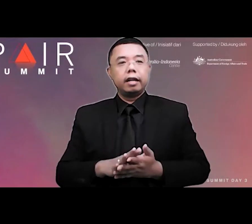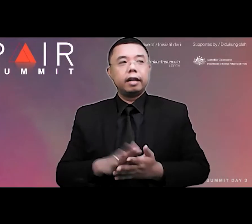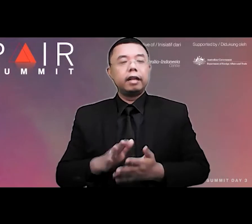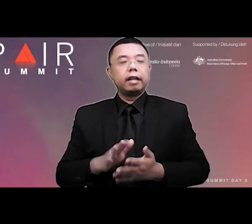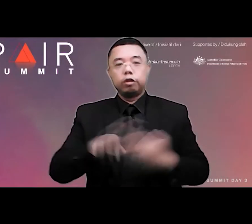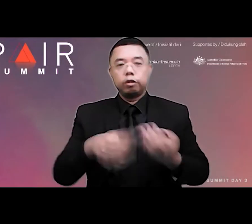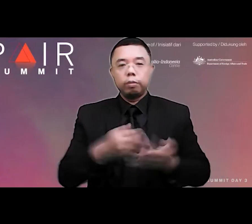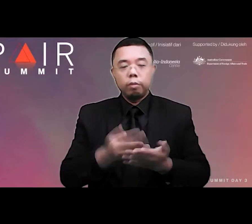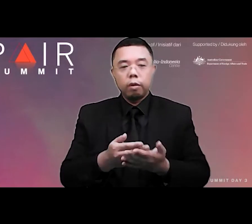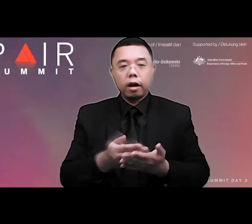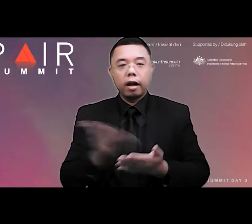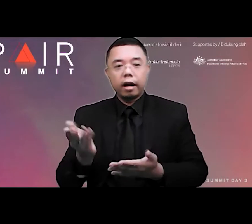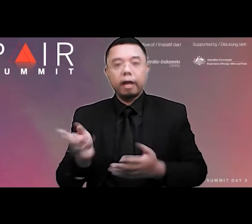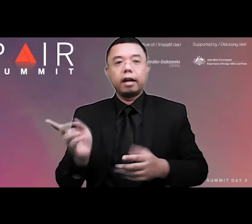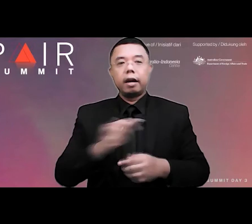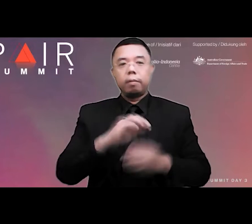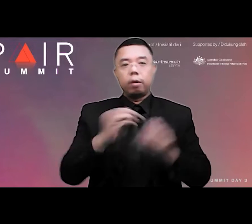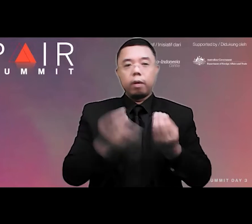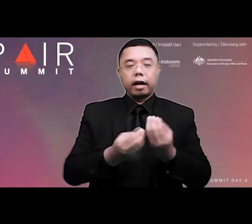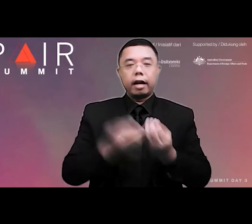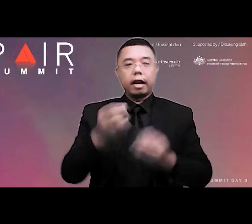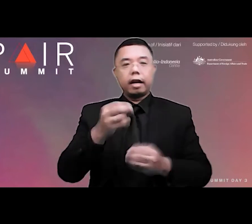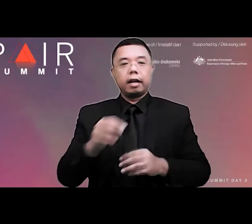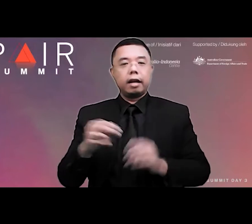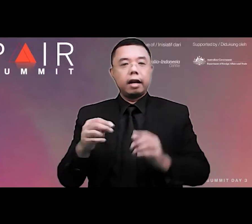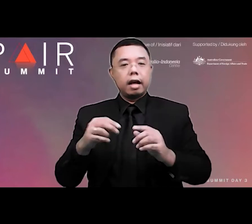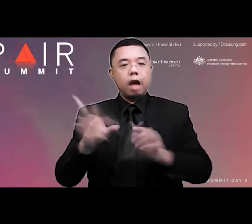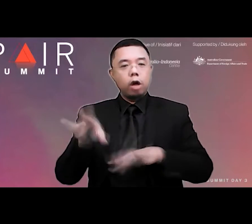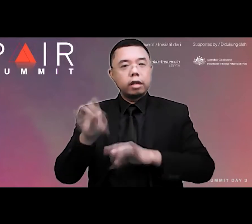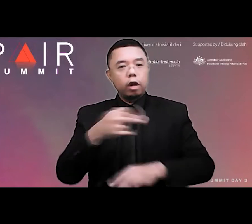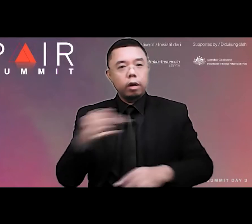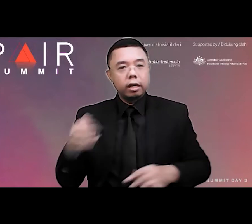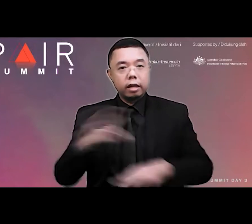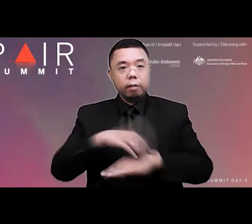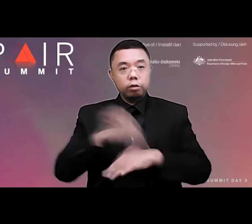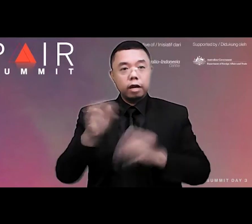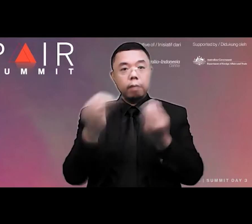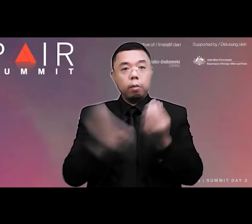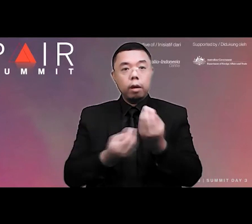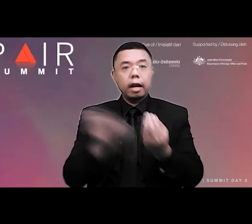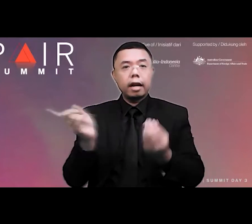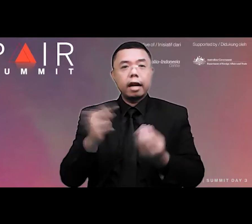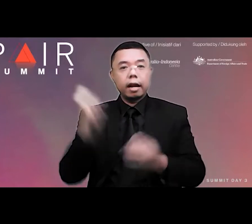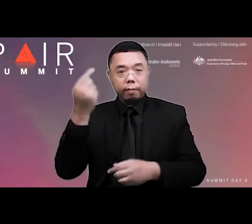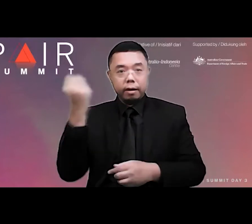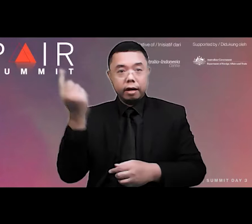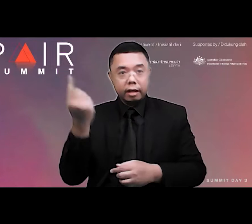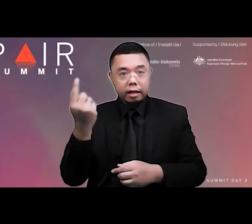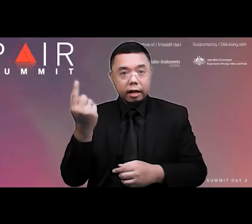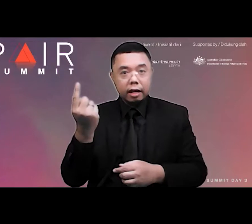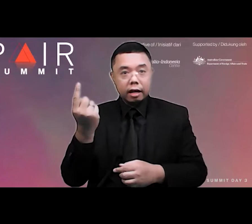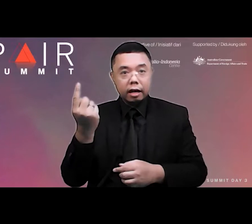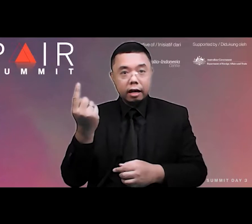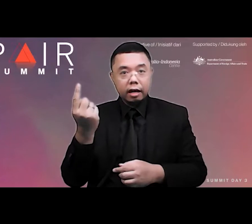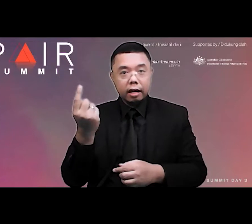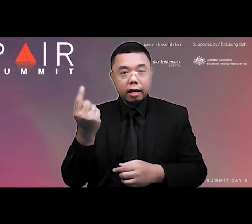Center, Honorable Representative of Government, Universities, Industry, and other stakeholders from